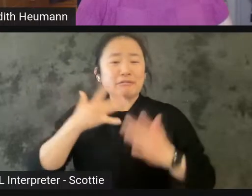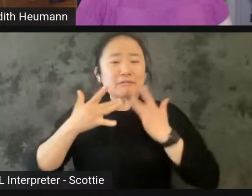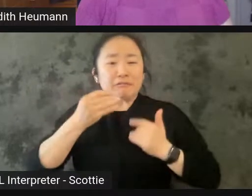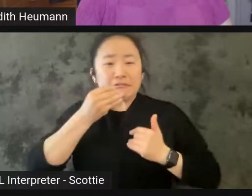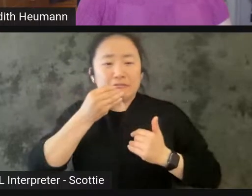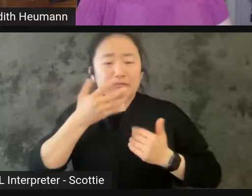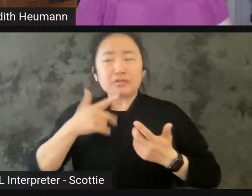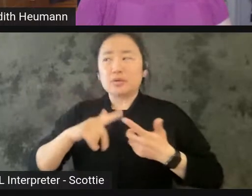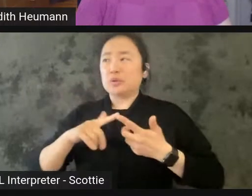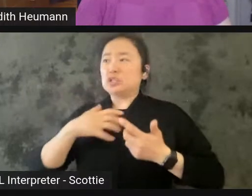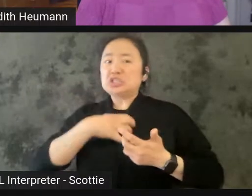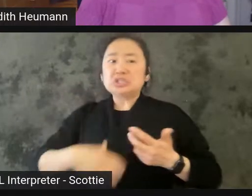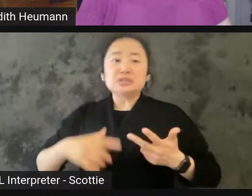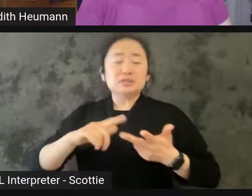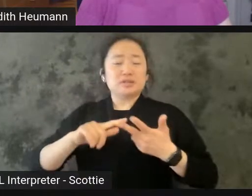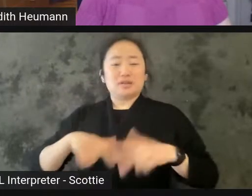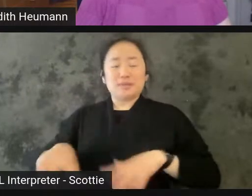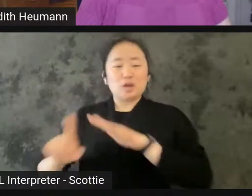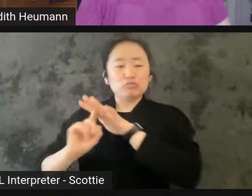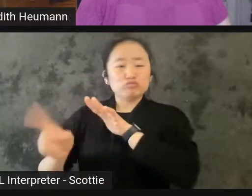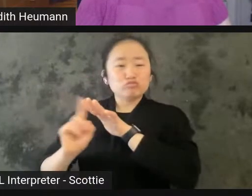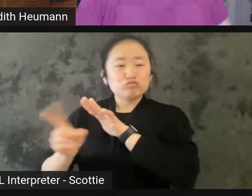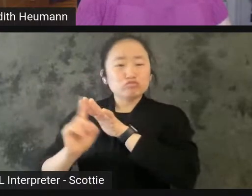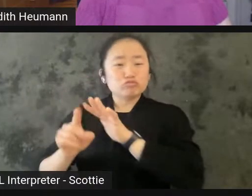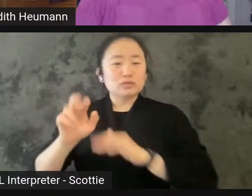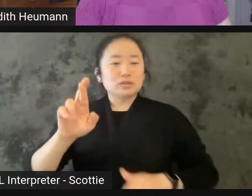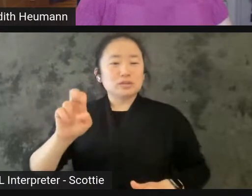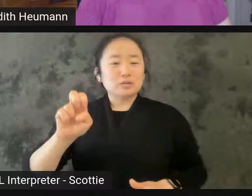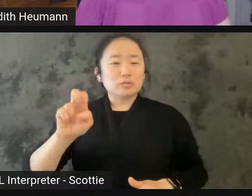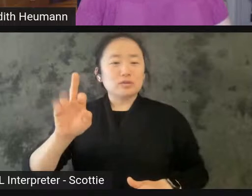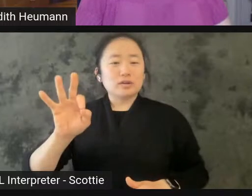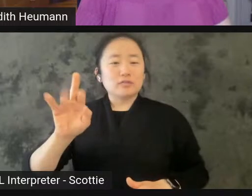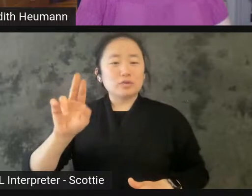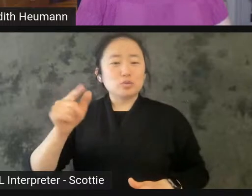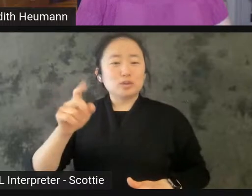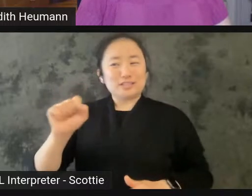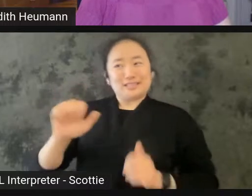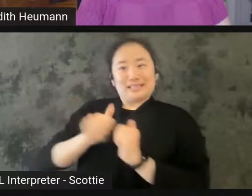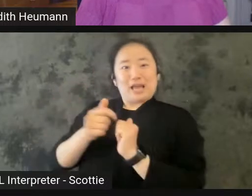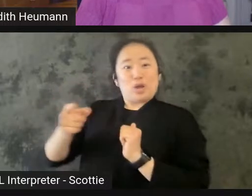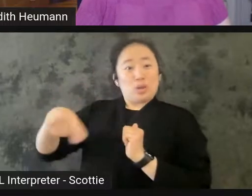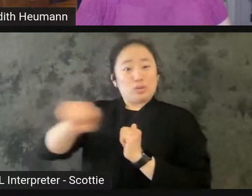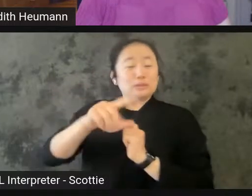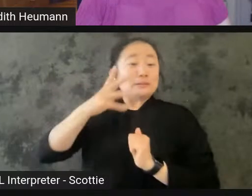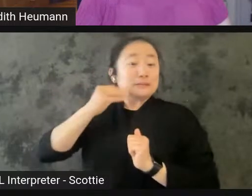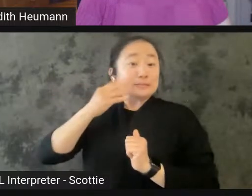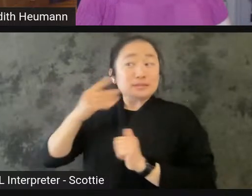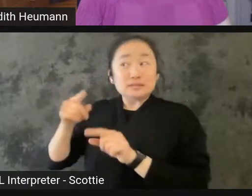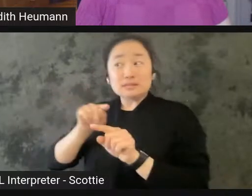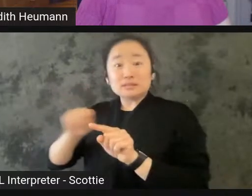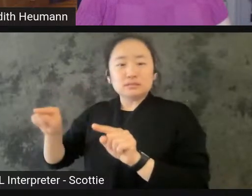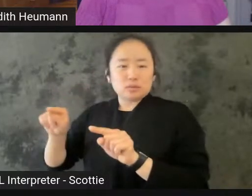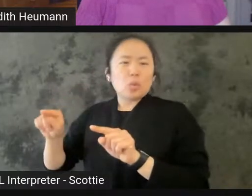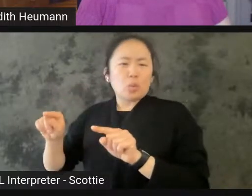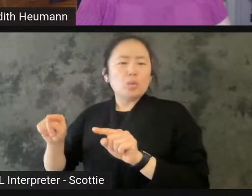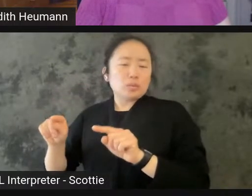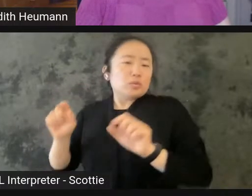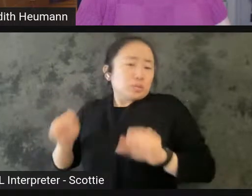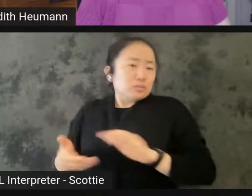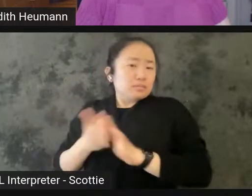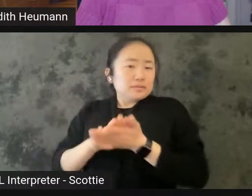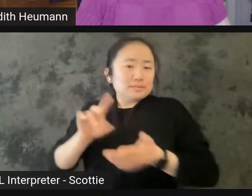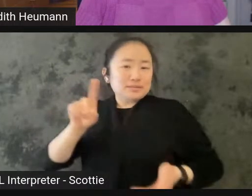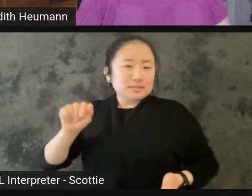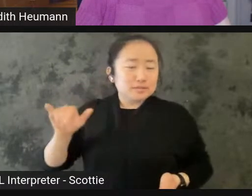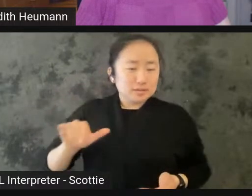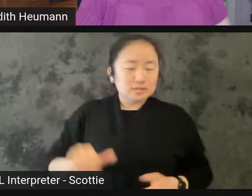result of that. So for me, one of the imperatives of public health field really owning the